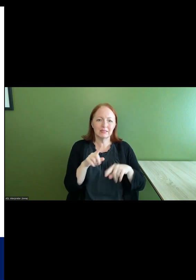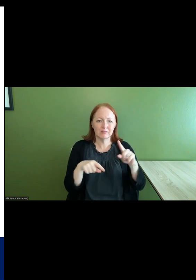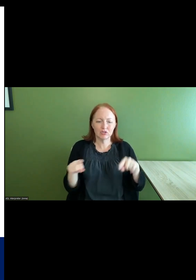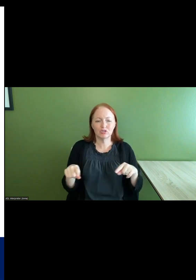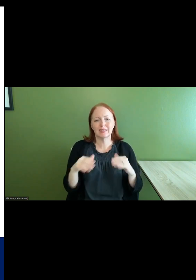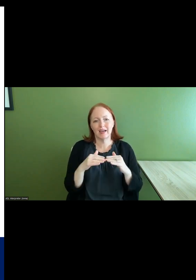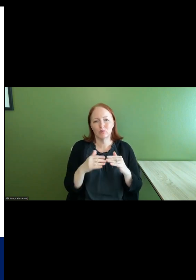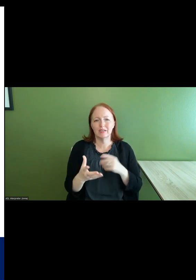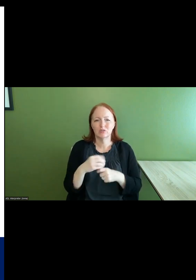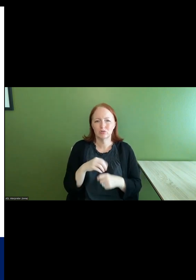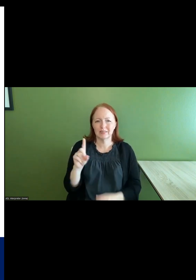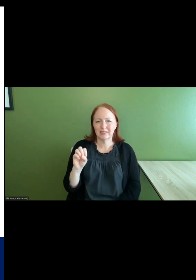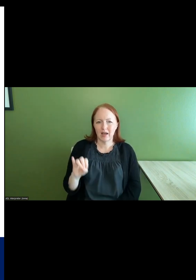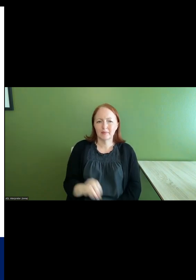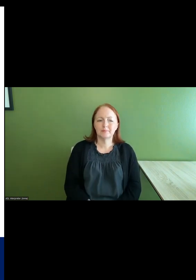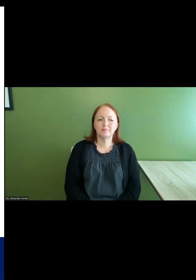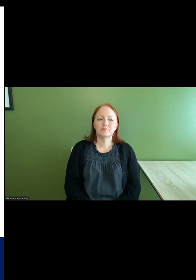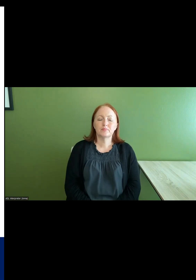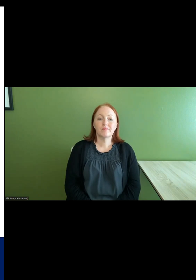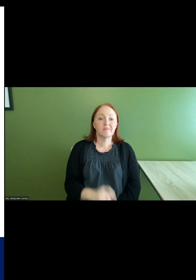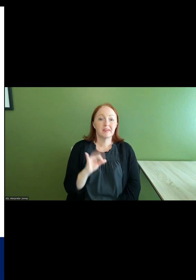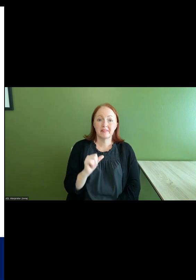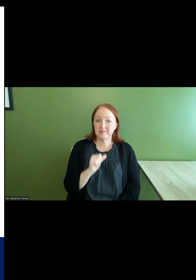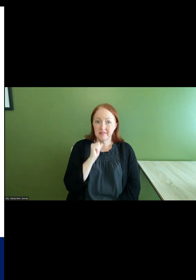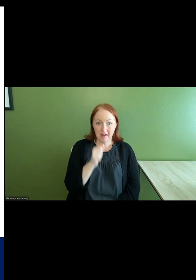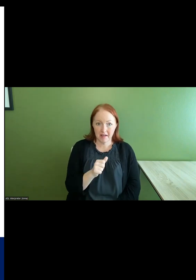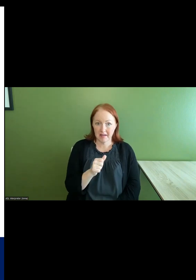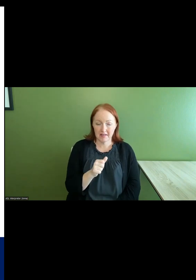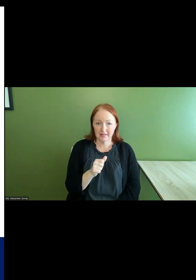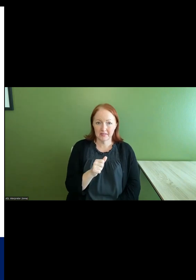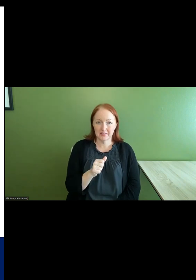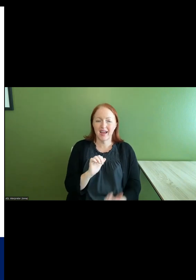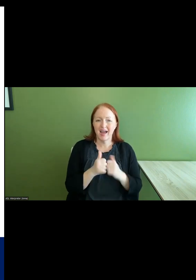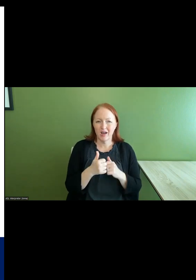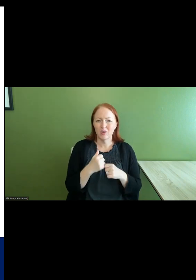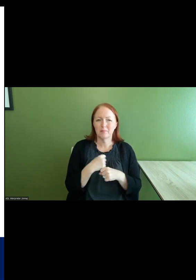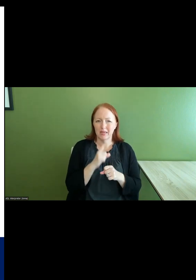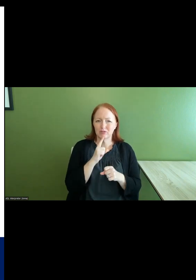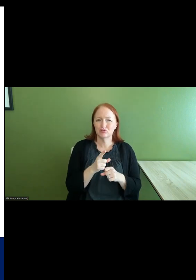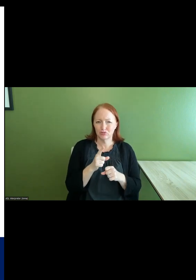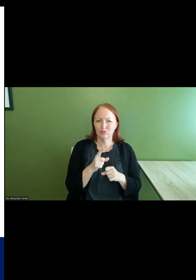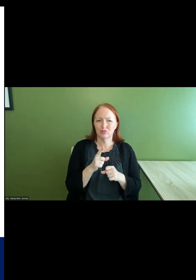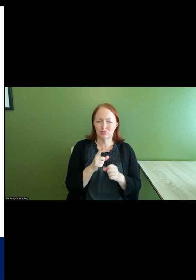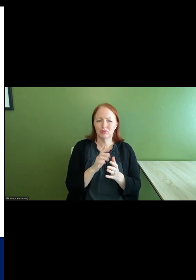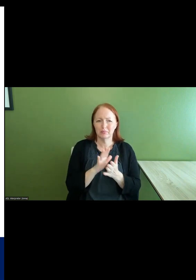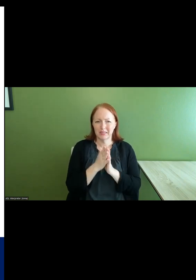and inclusion? If it does not do this, how can we make sure that it